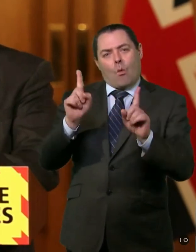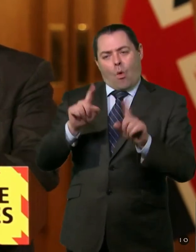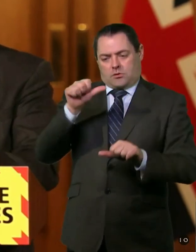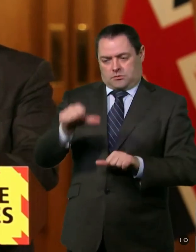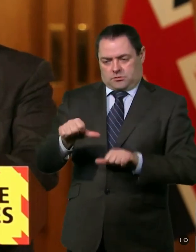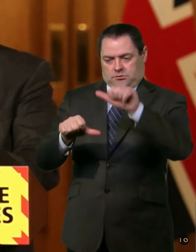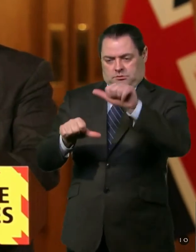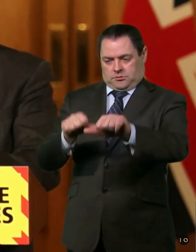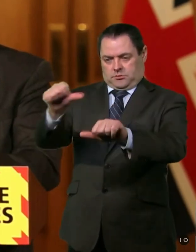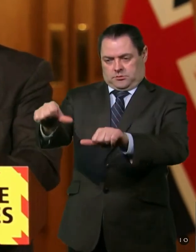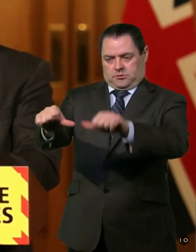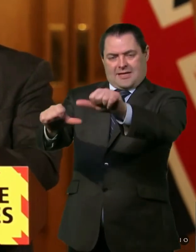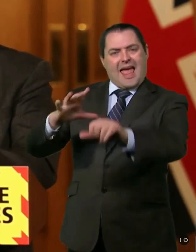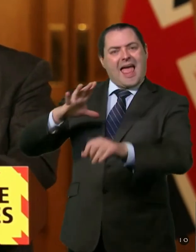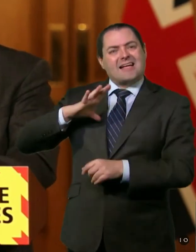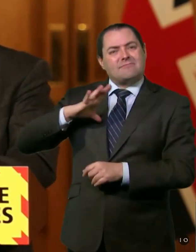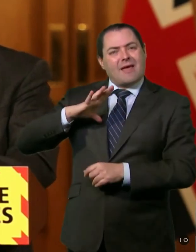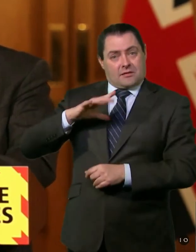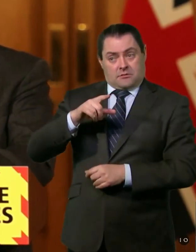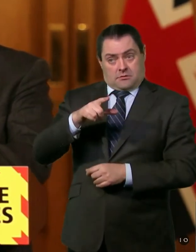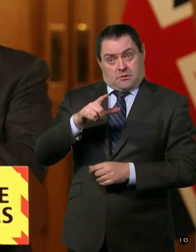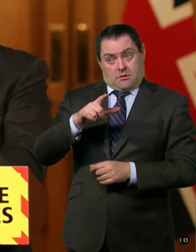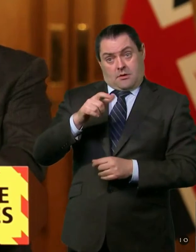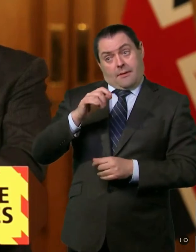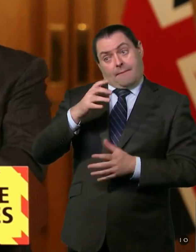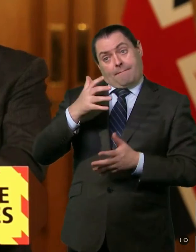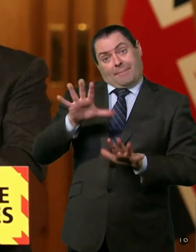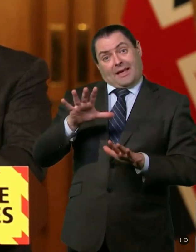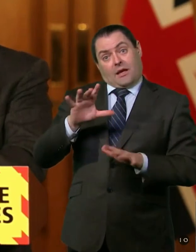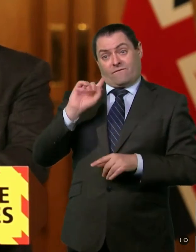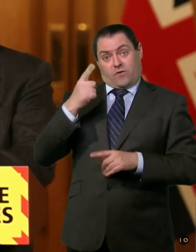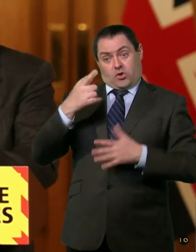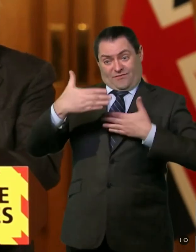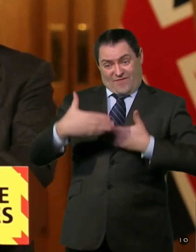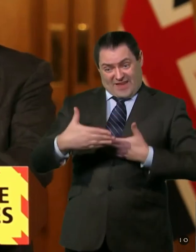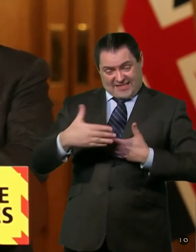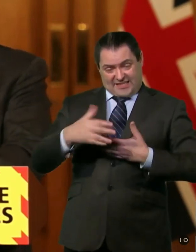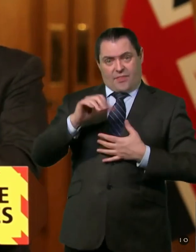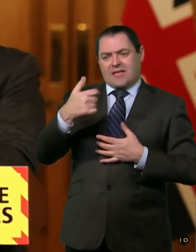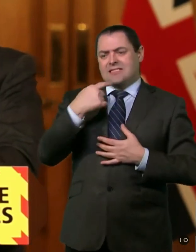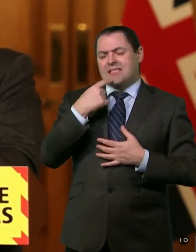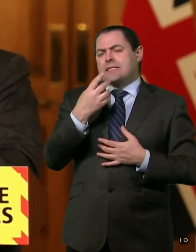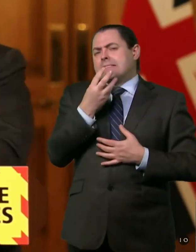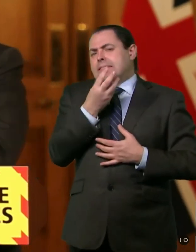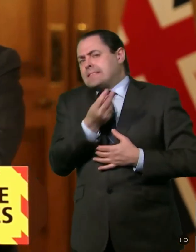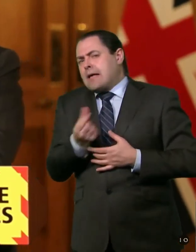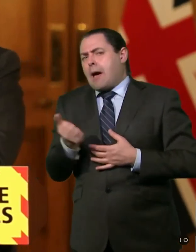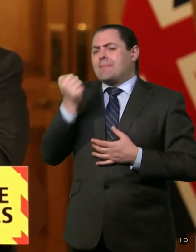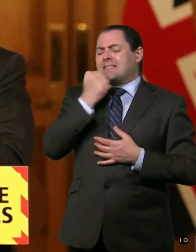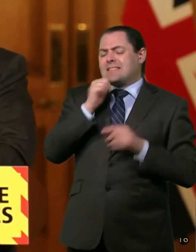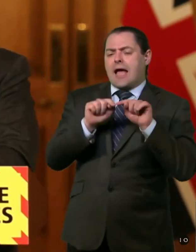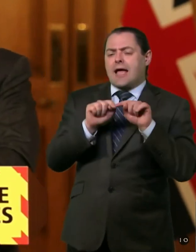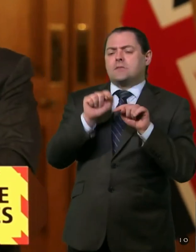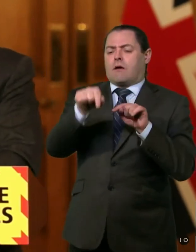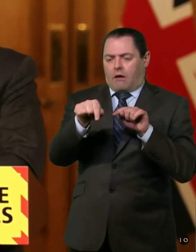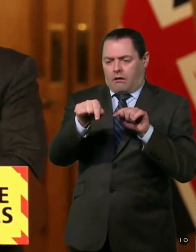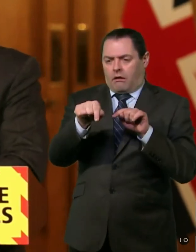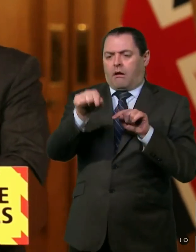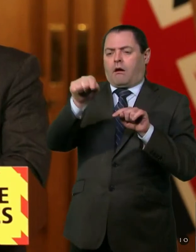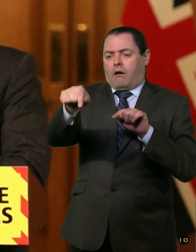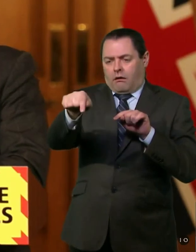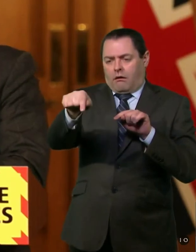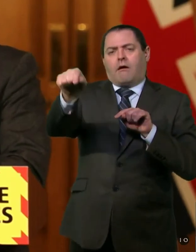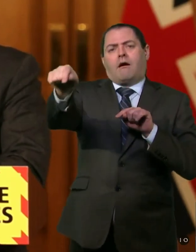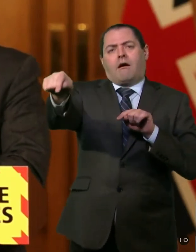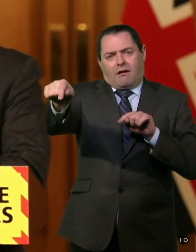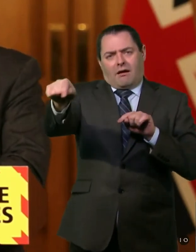first phase to set out some tentative dates by which we hoped to do certain things, and